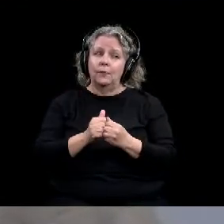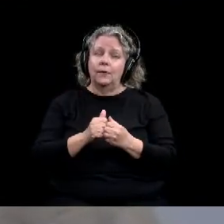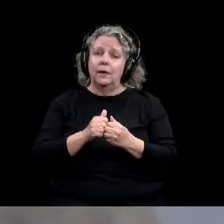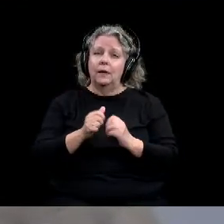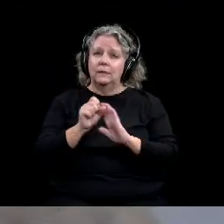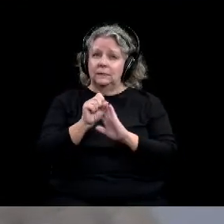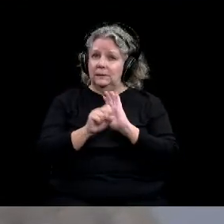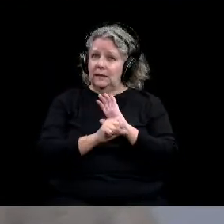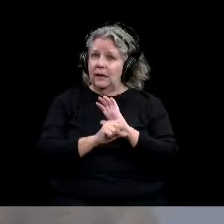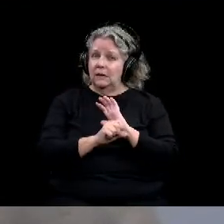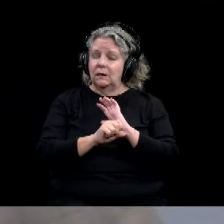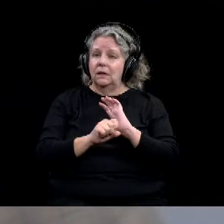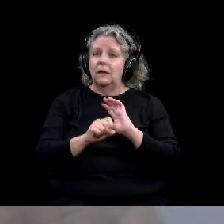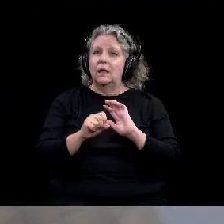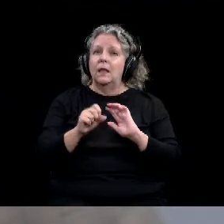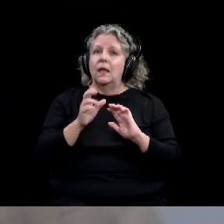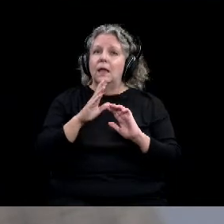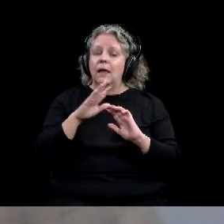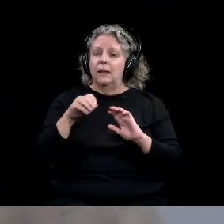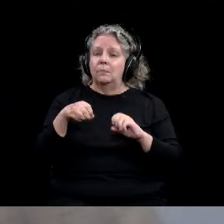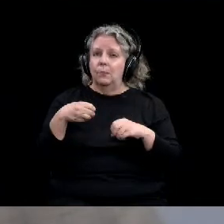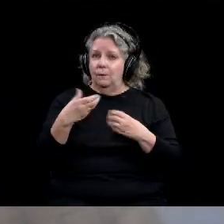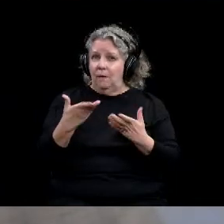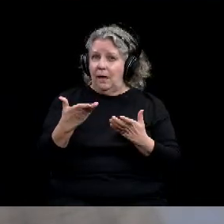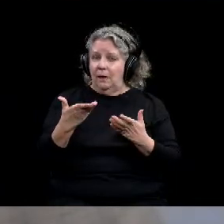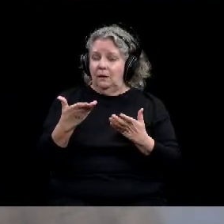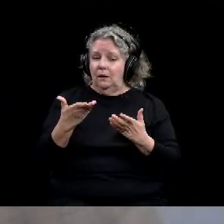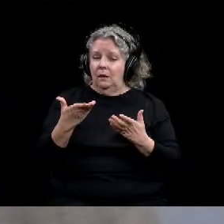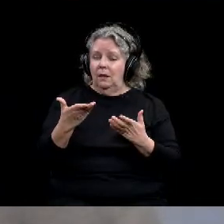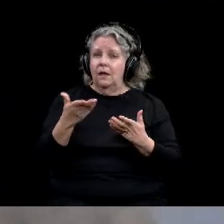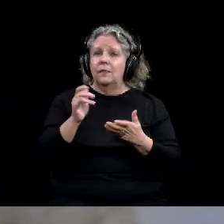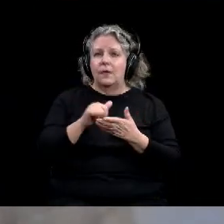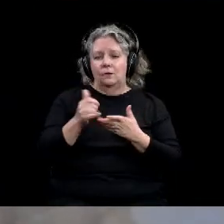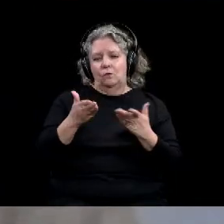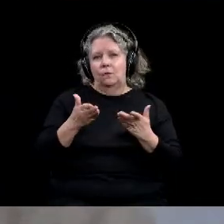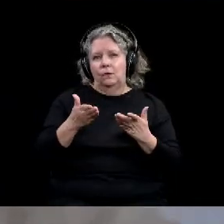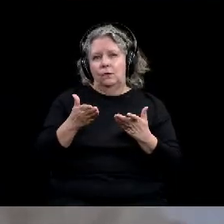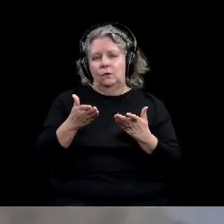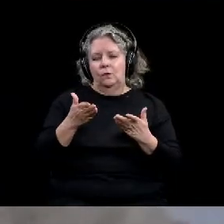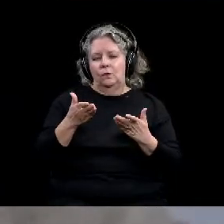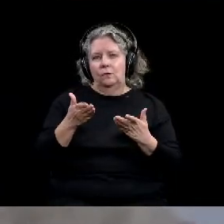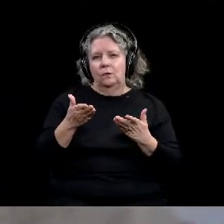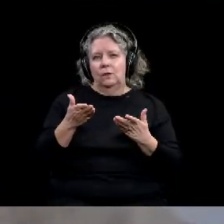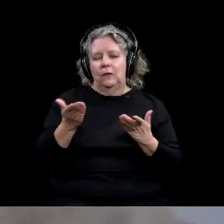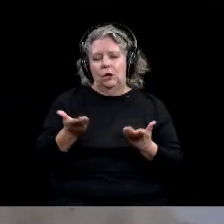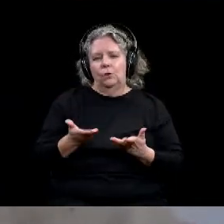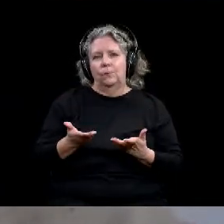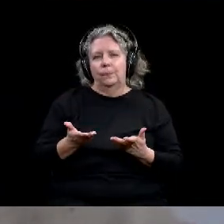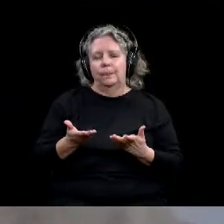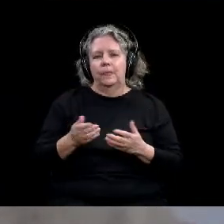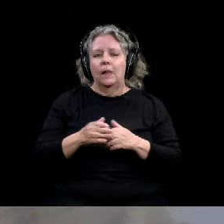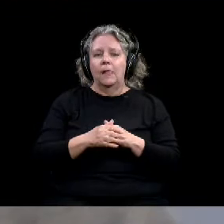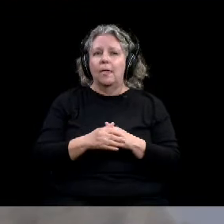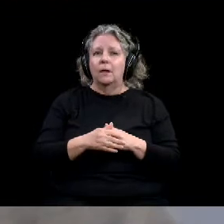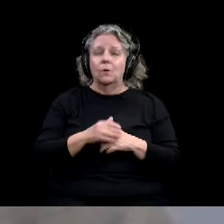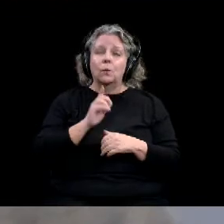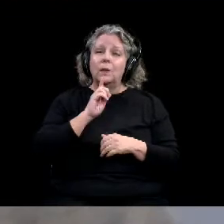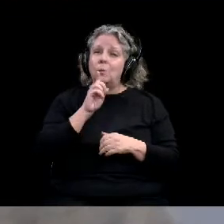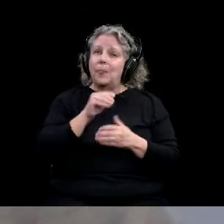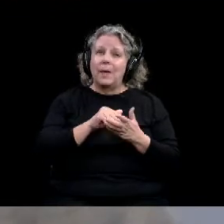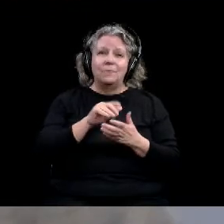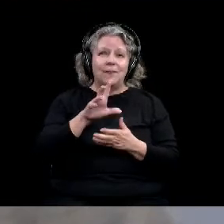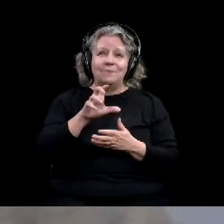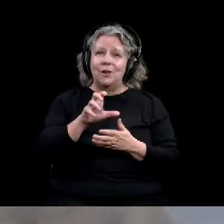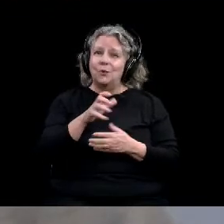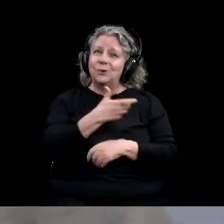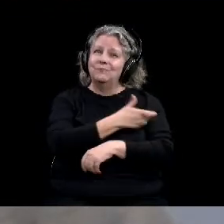service to our community. Unfortunately, 1,500 doses just doesn't go far enough. we are